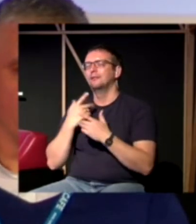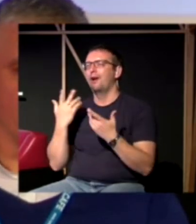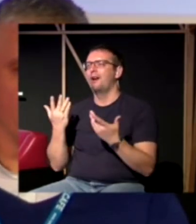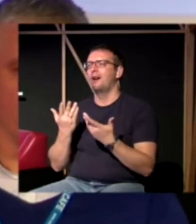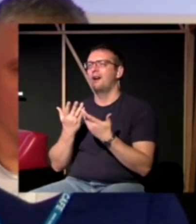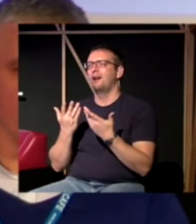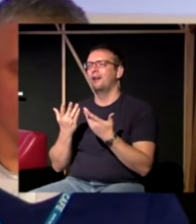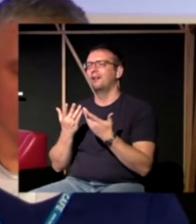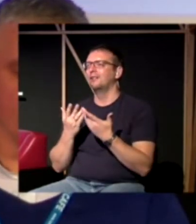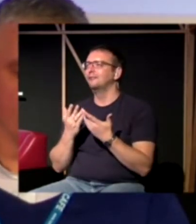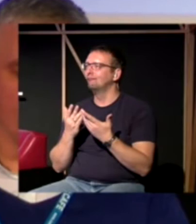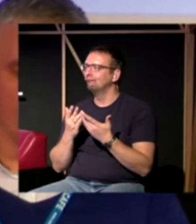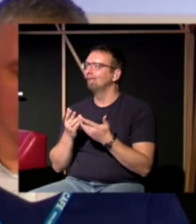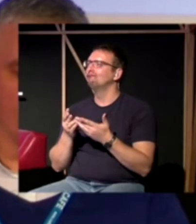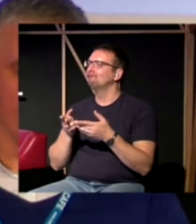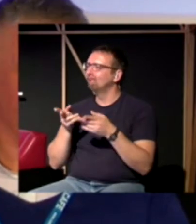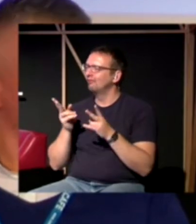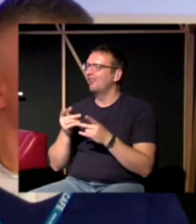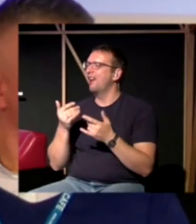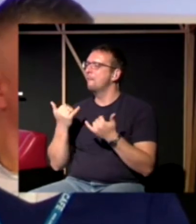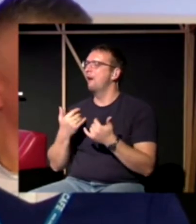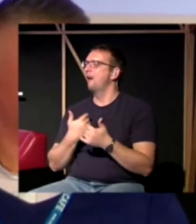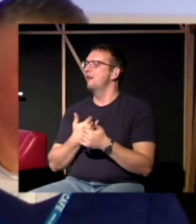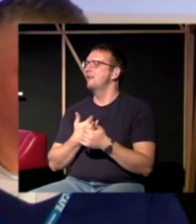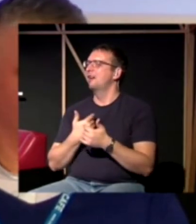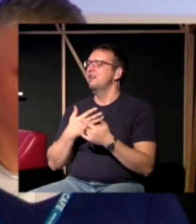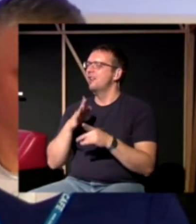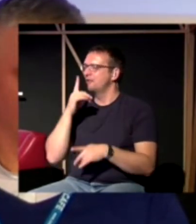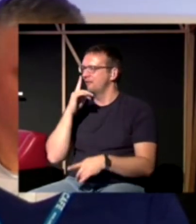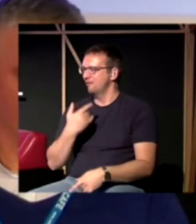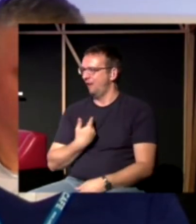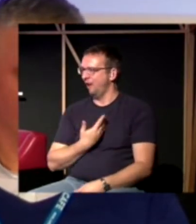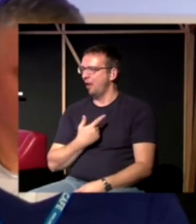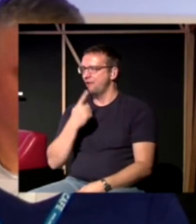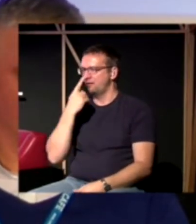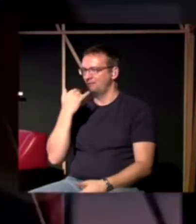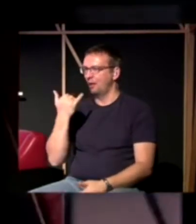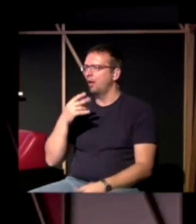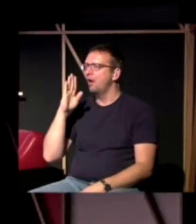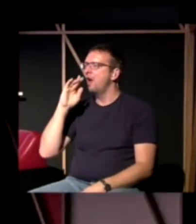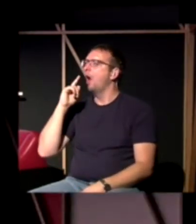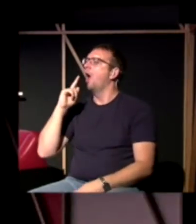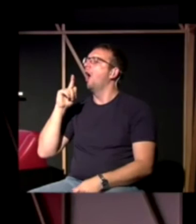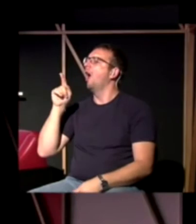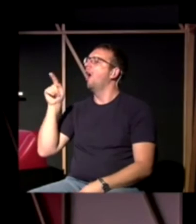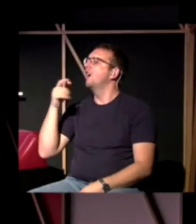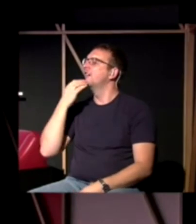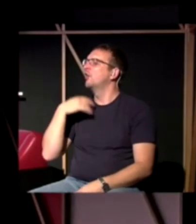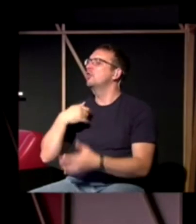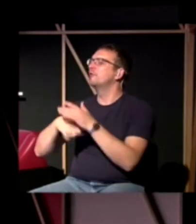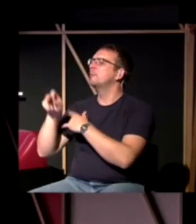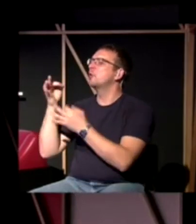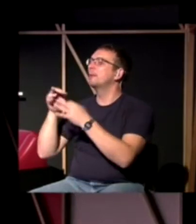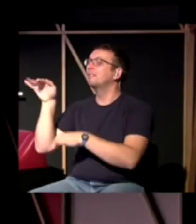It really would make the difference between me going and not going. Thank you, Hannah. Alan, coming back to you, we mentioned then about the